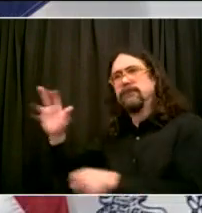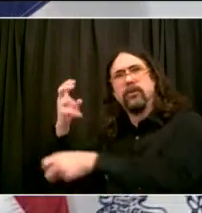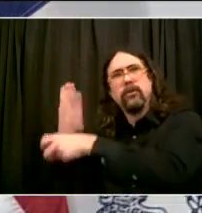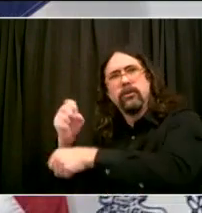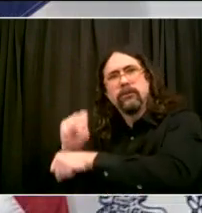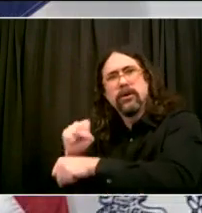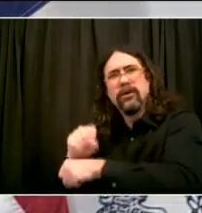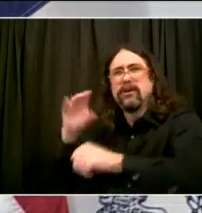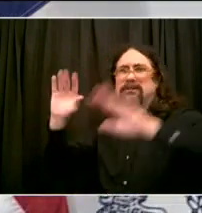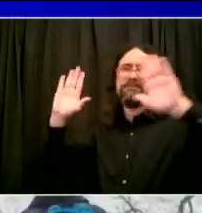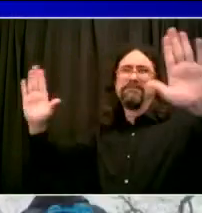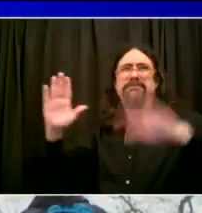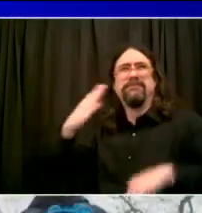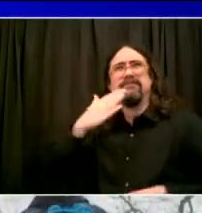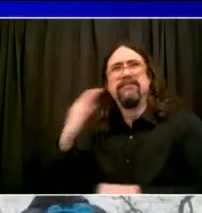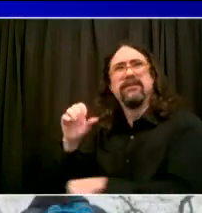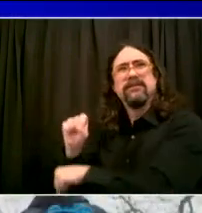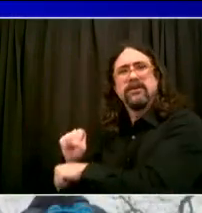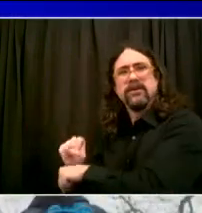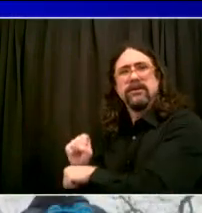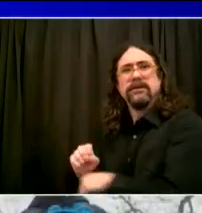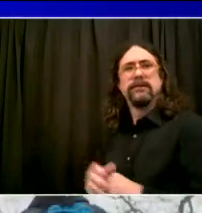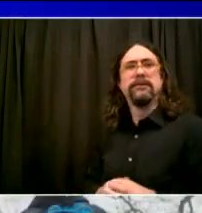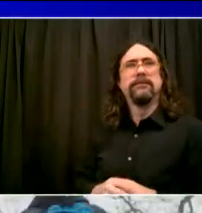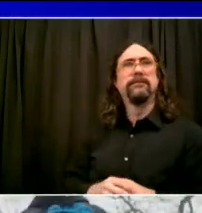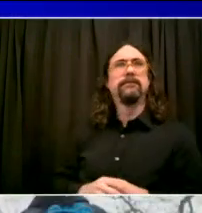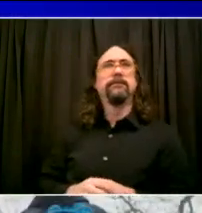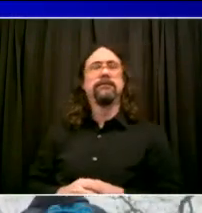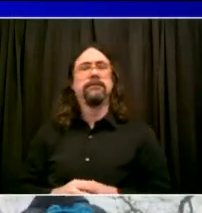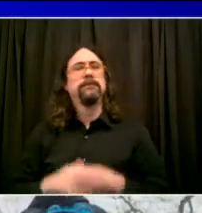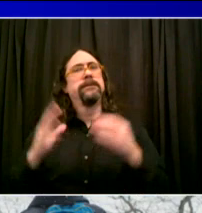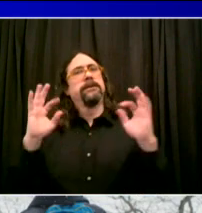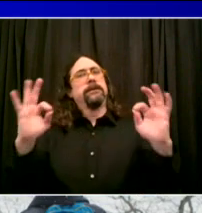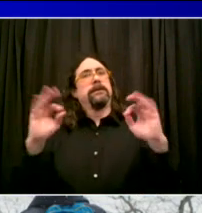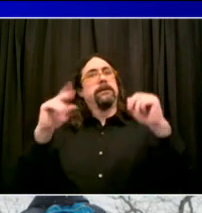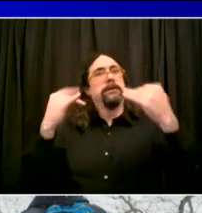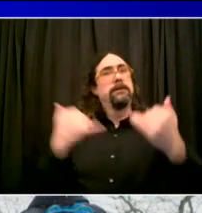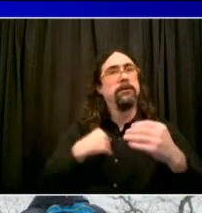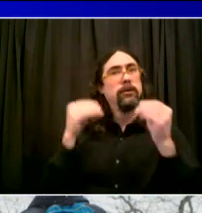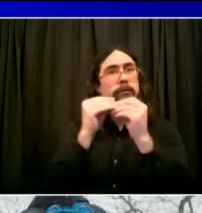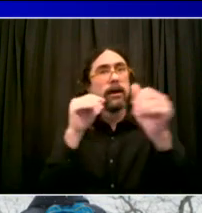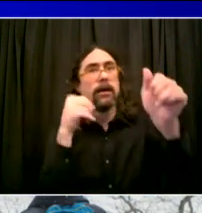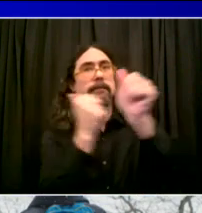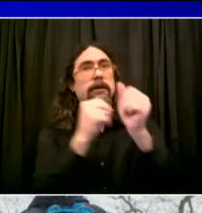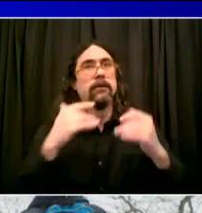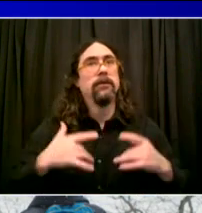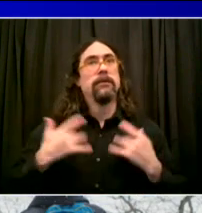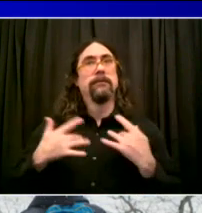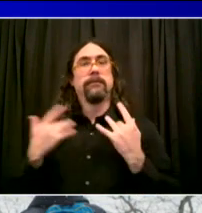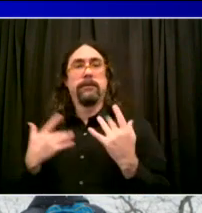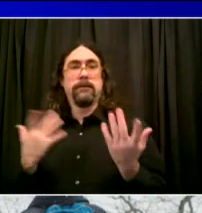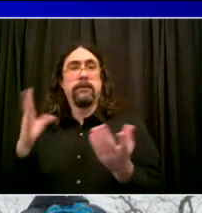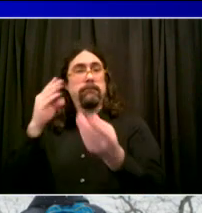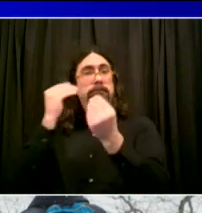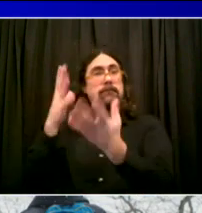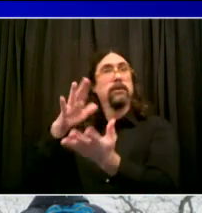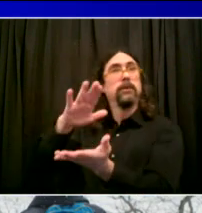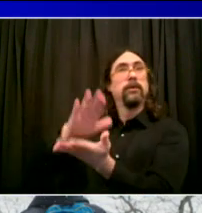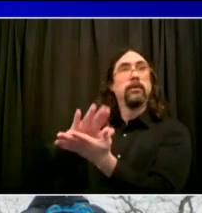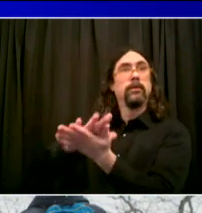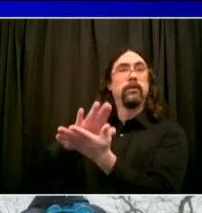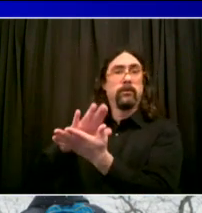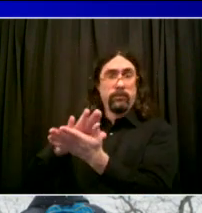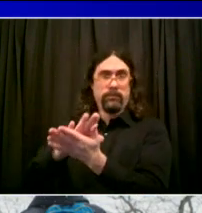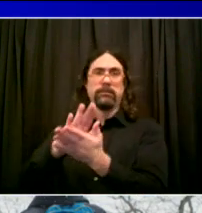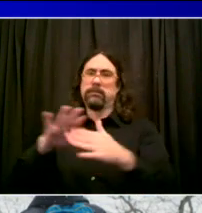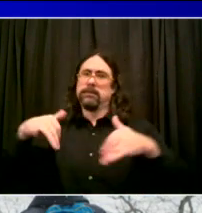other updates related to the storm. So, of course, in-person learning is not happening today. Remote learning is happening for all kids, but back tomorrow.